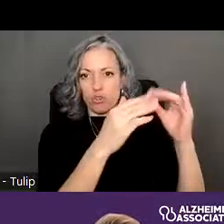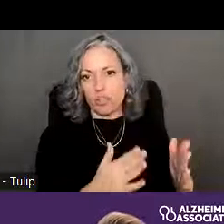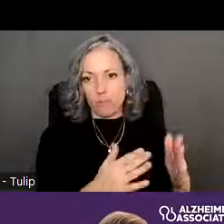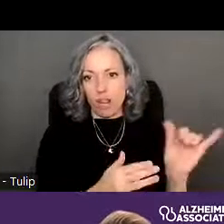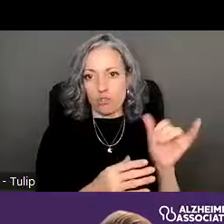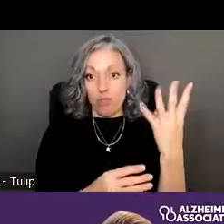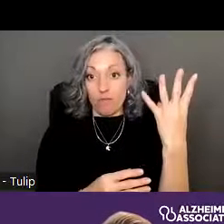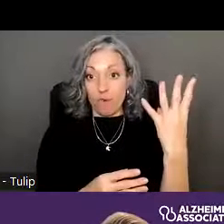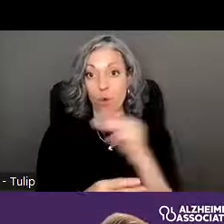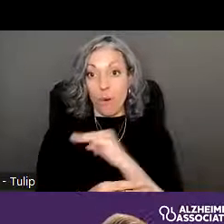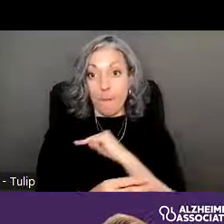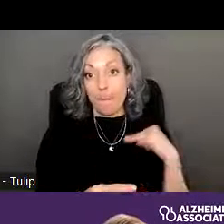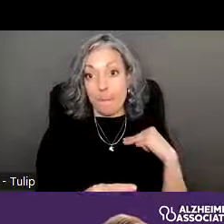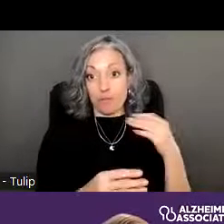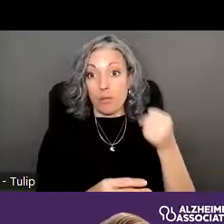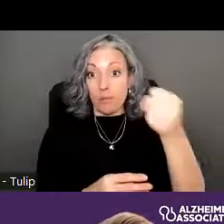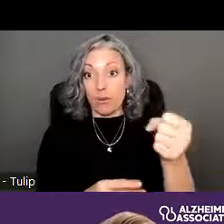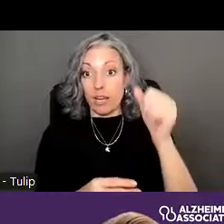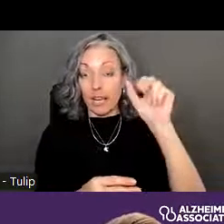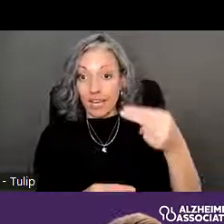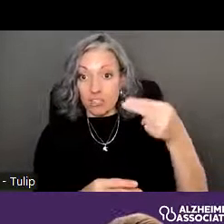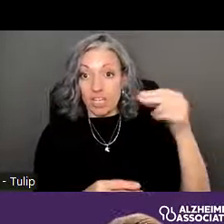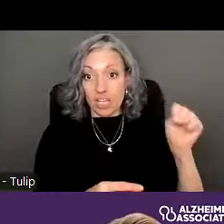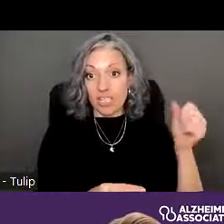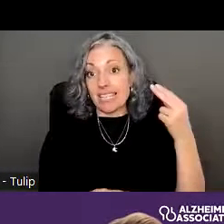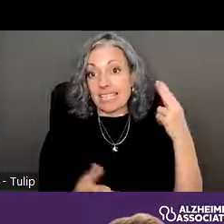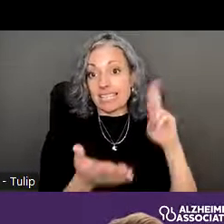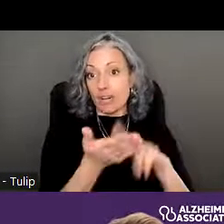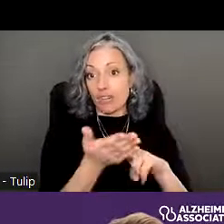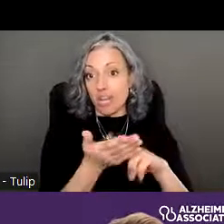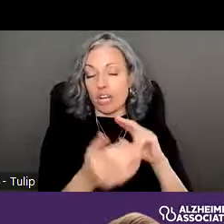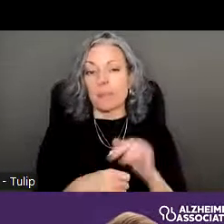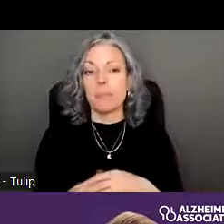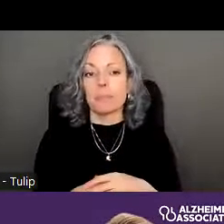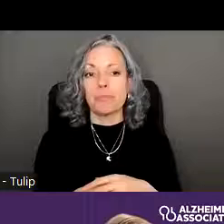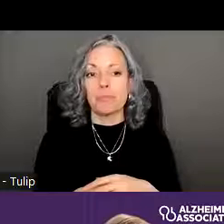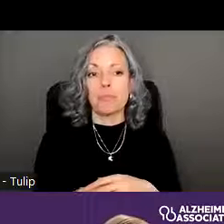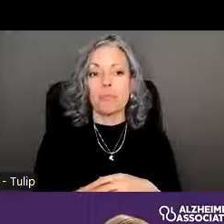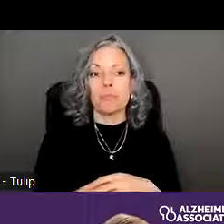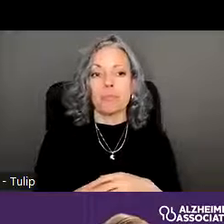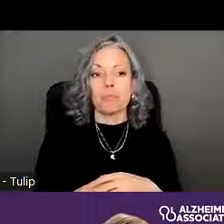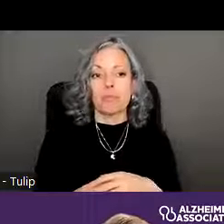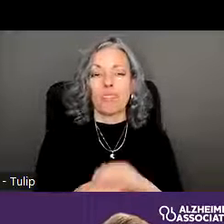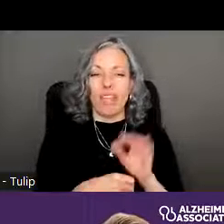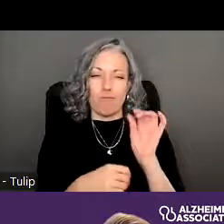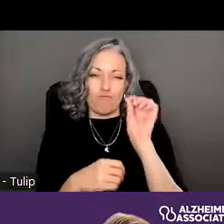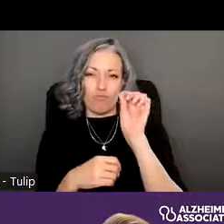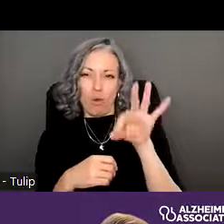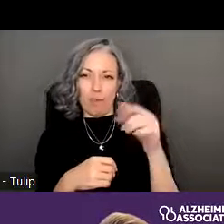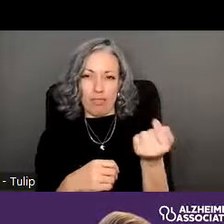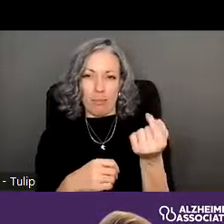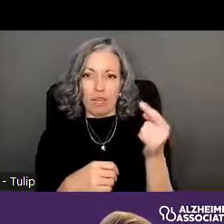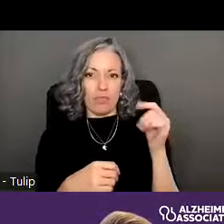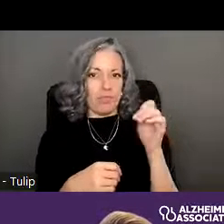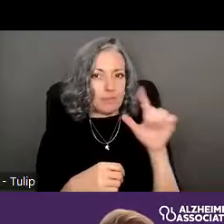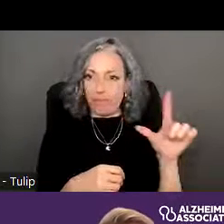4 members appointed by the HHS secretary. And just I hinted to this a little bit, but this bill will